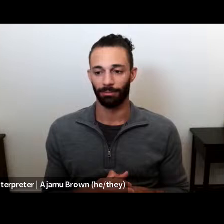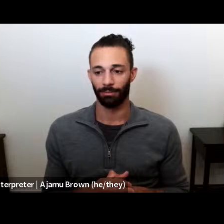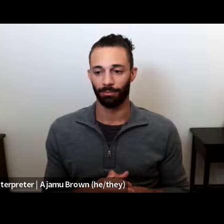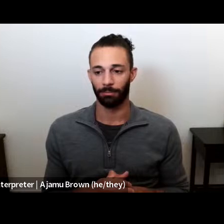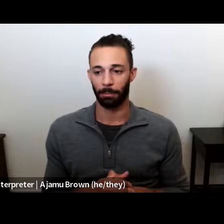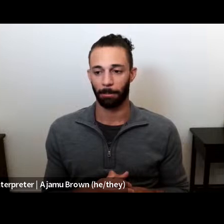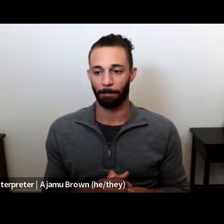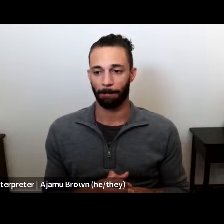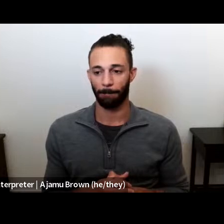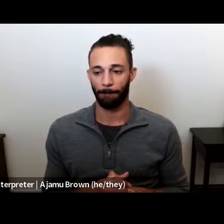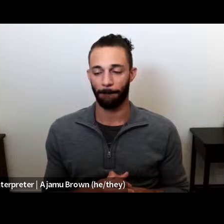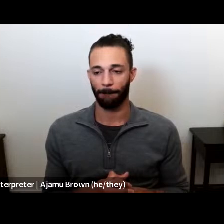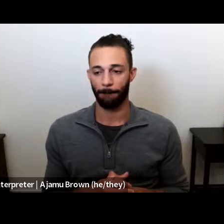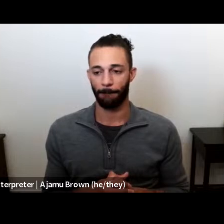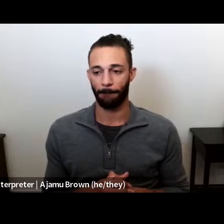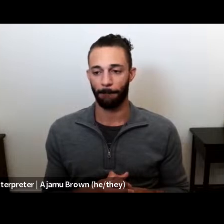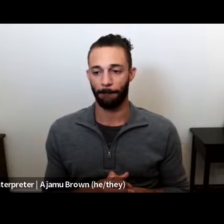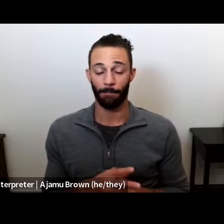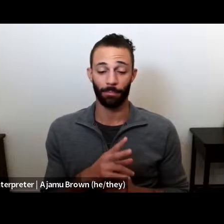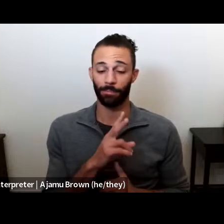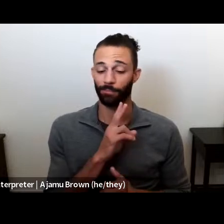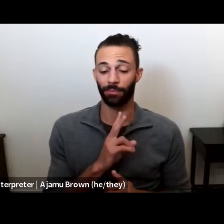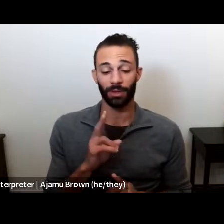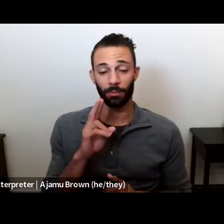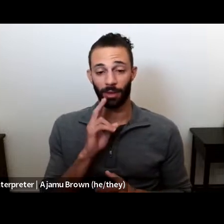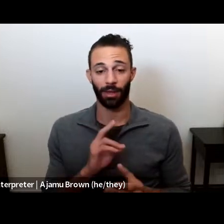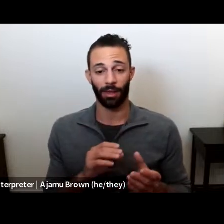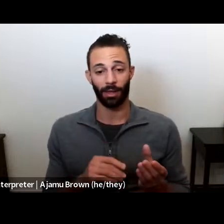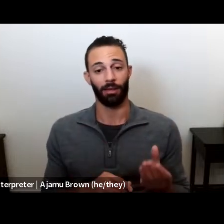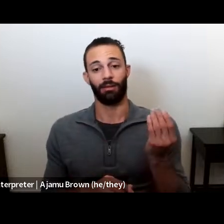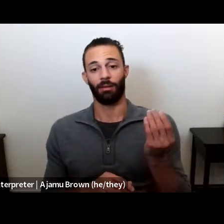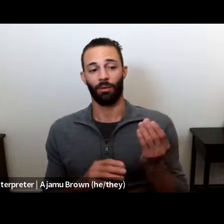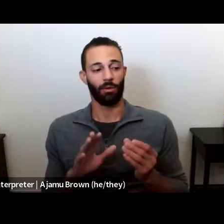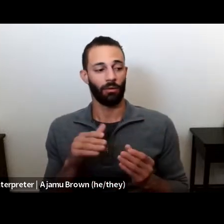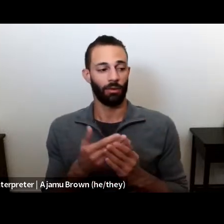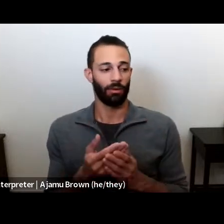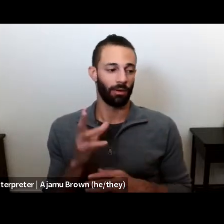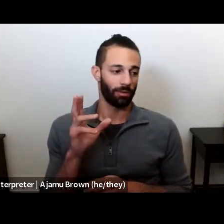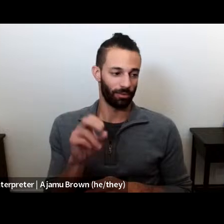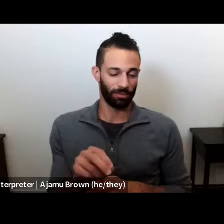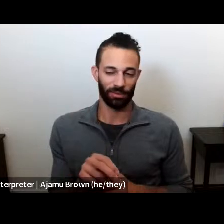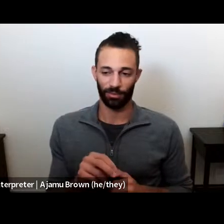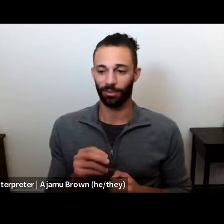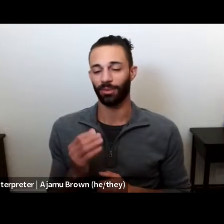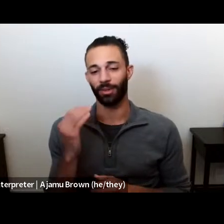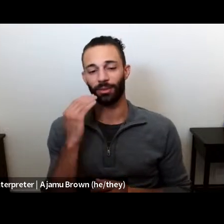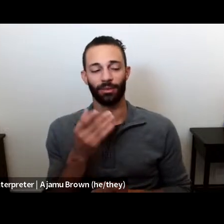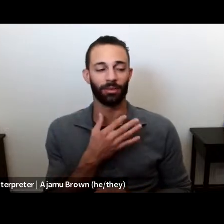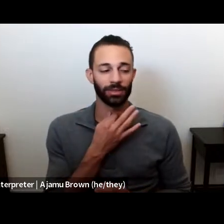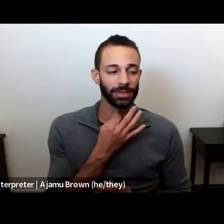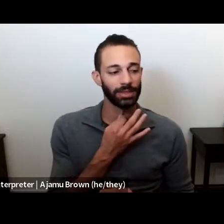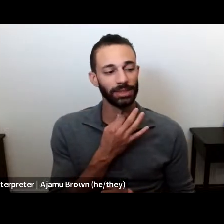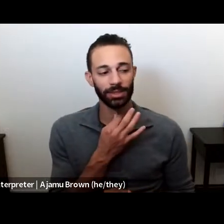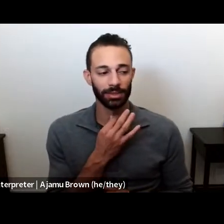Geminis. No, Gemini, you may not have the entire deck. I know you want it. I know you're curious.